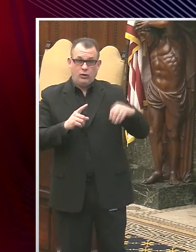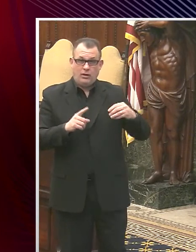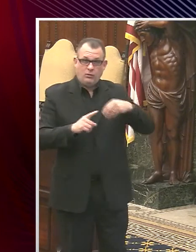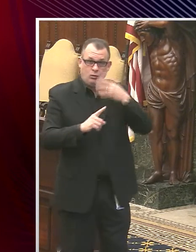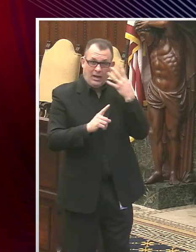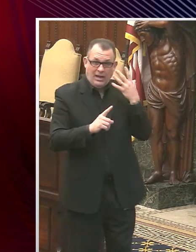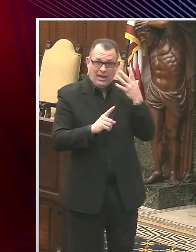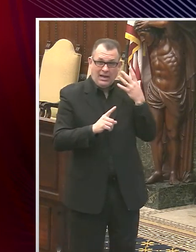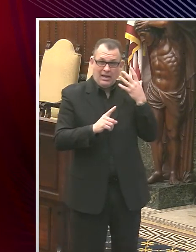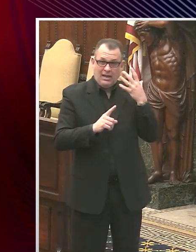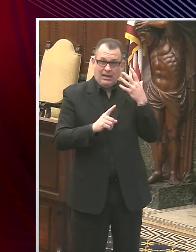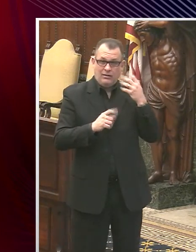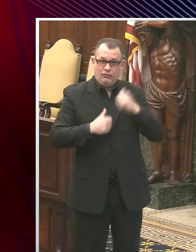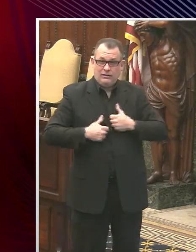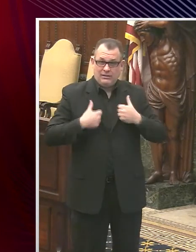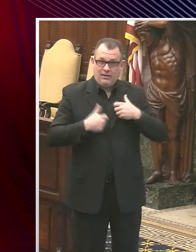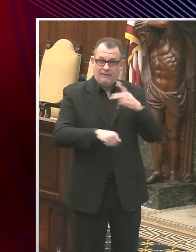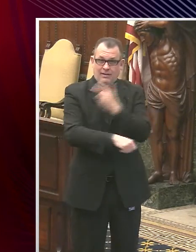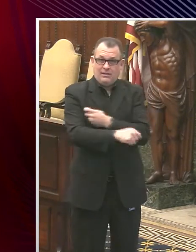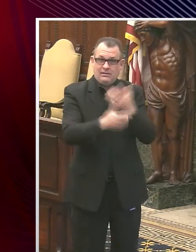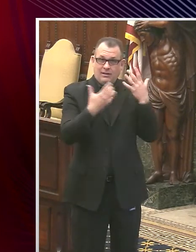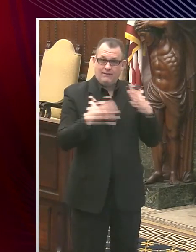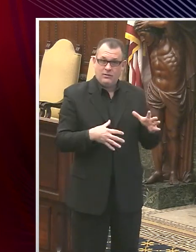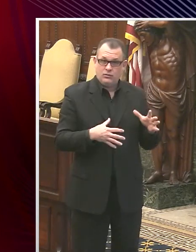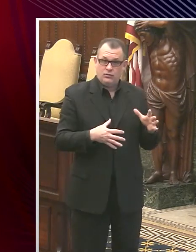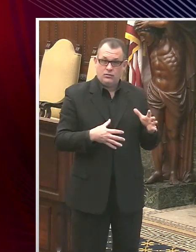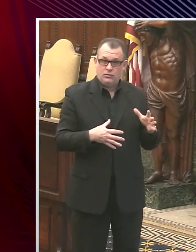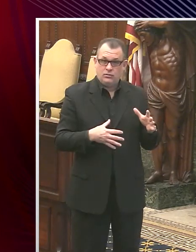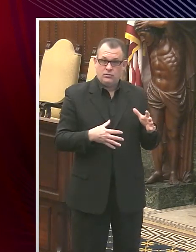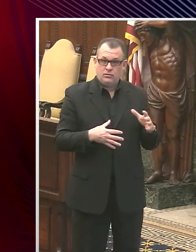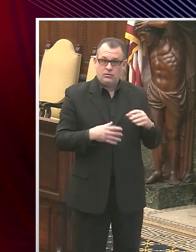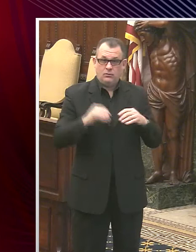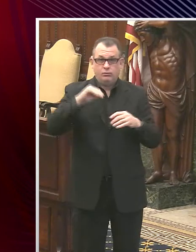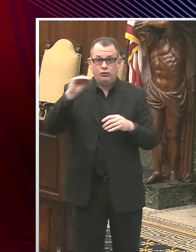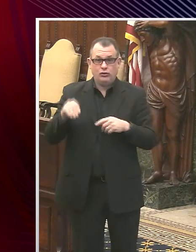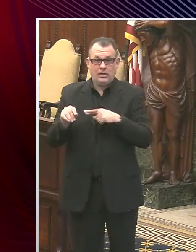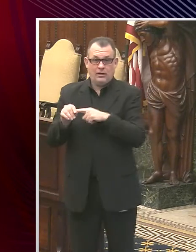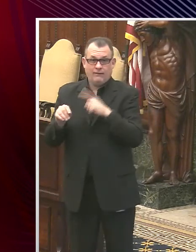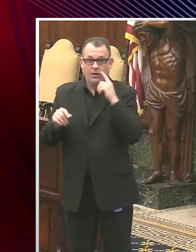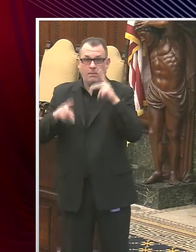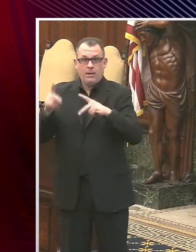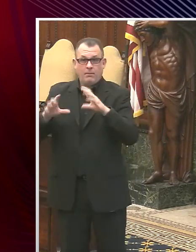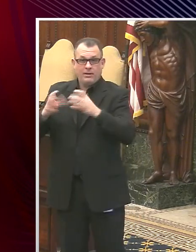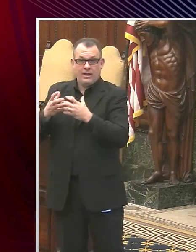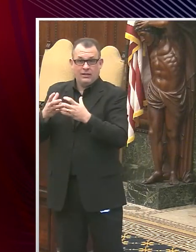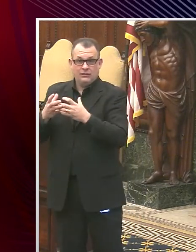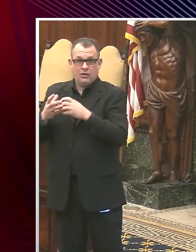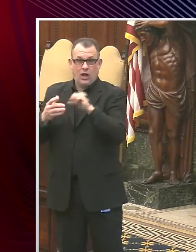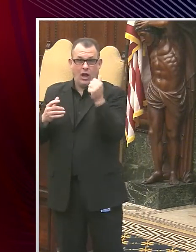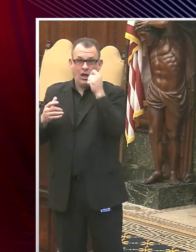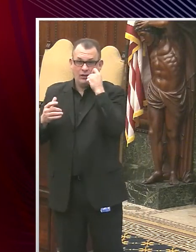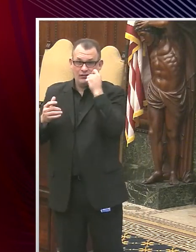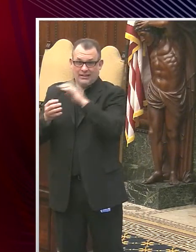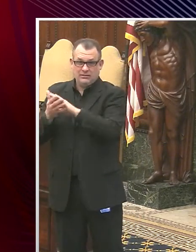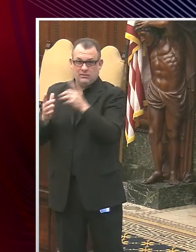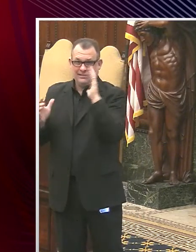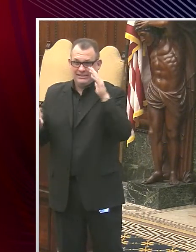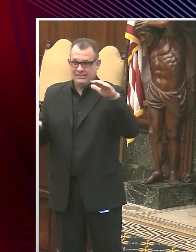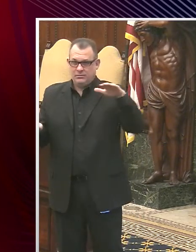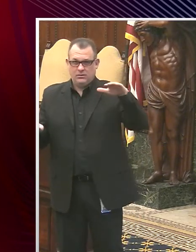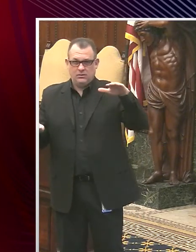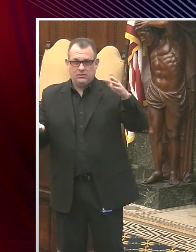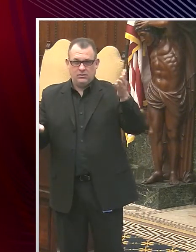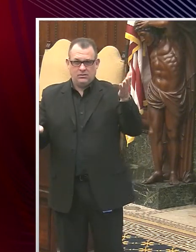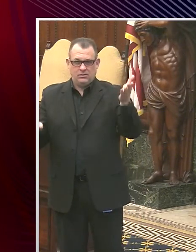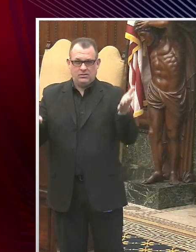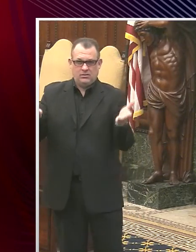Philly residents who have been vaccinated as opposed to the percentage of the population of other races is actually